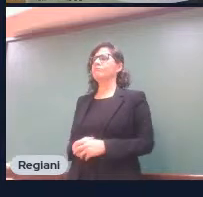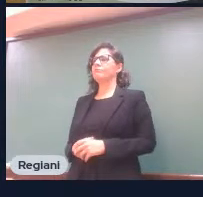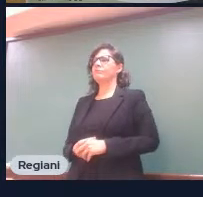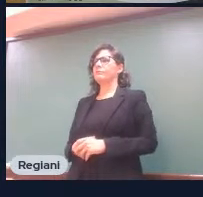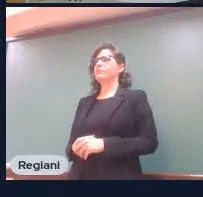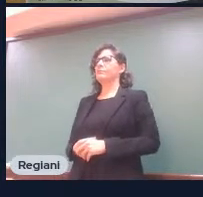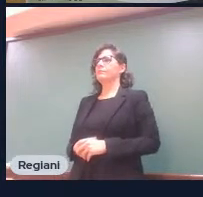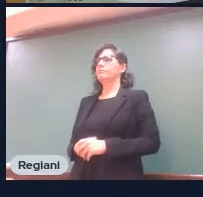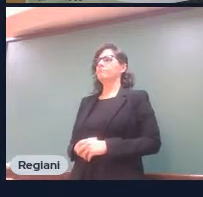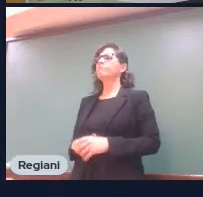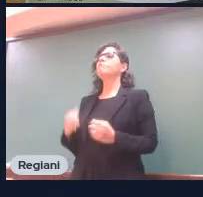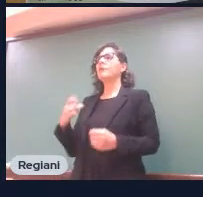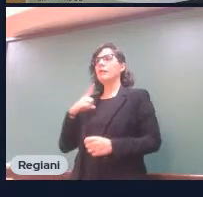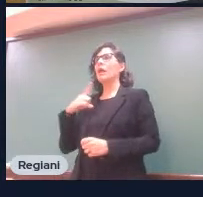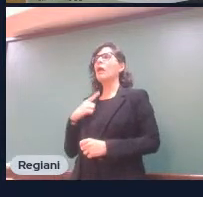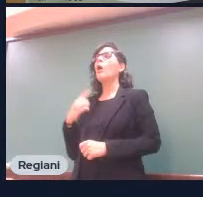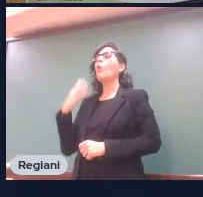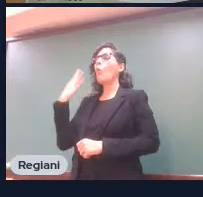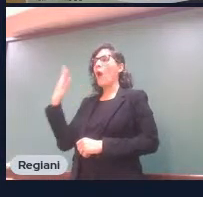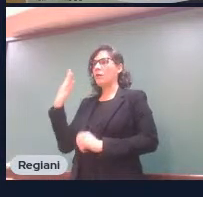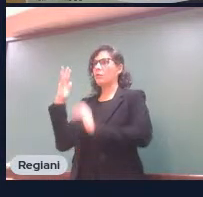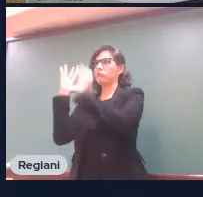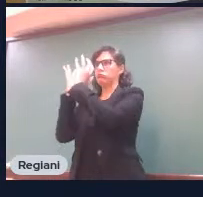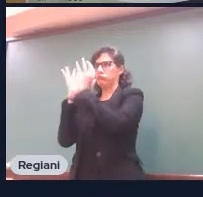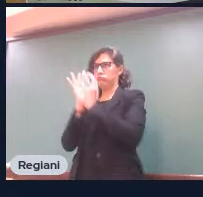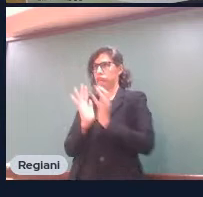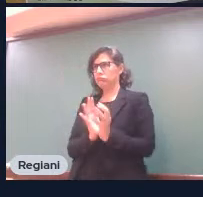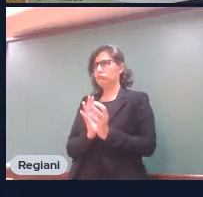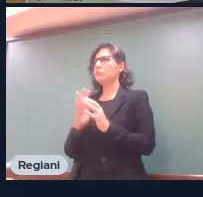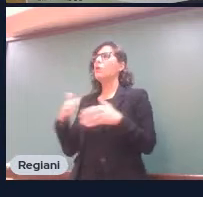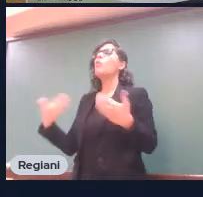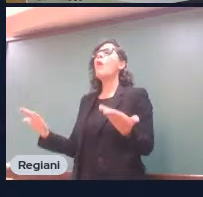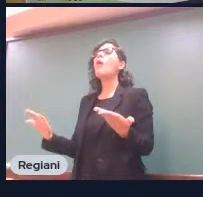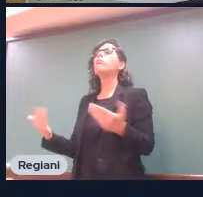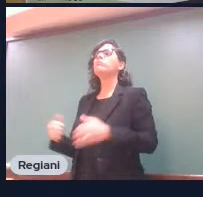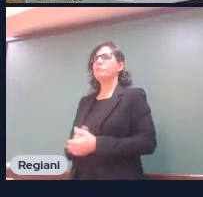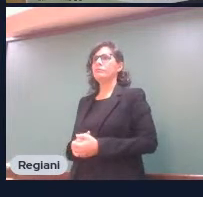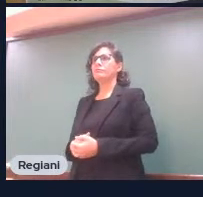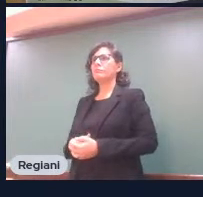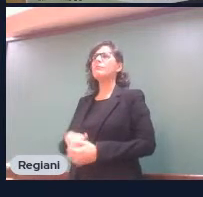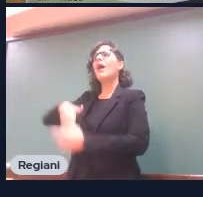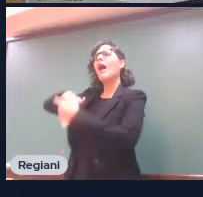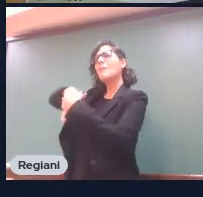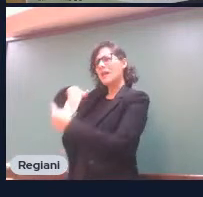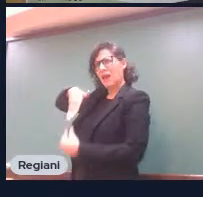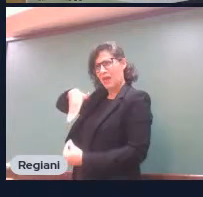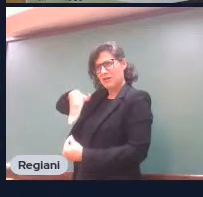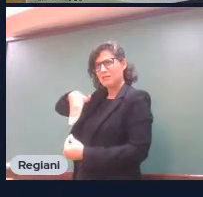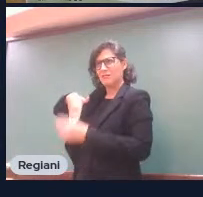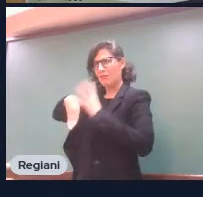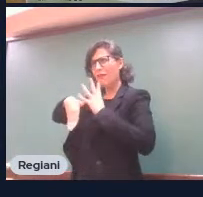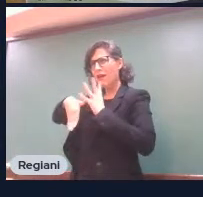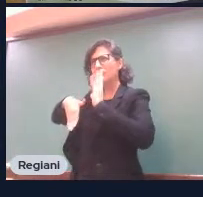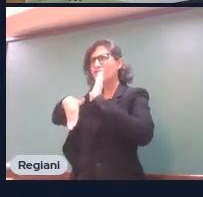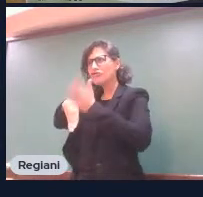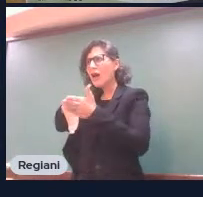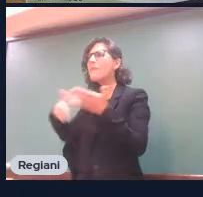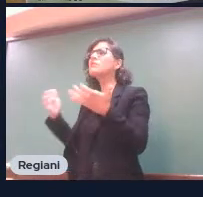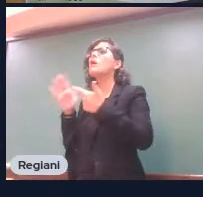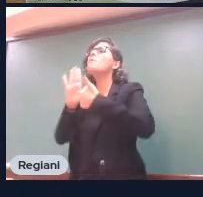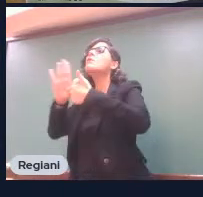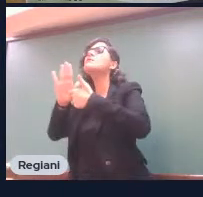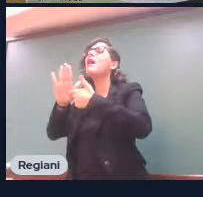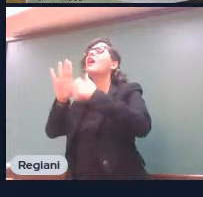4 big blocks. First, a block on AmericaLex-S. You've heard a bit of it, but I want to show you the bigger